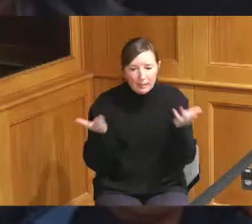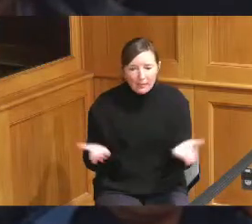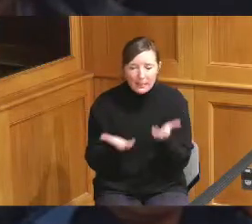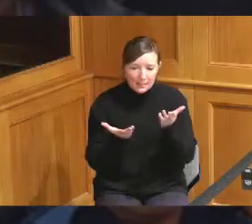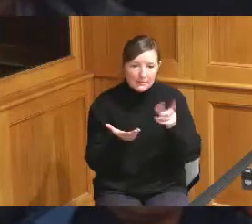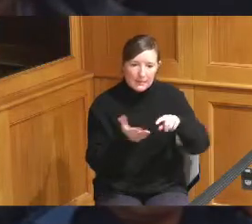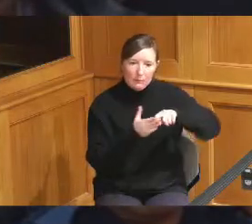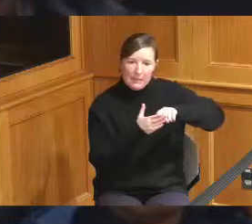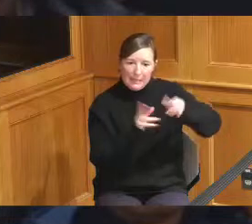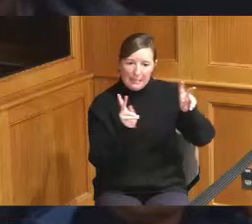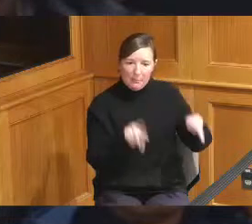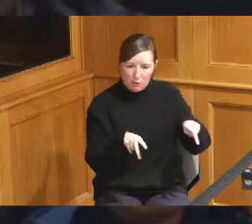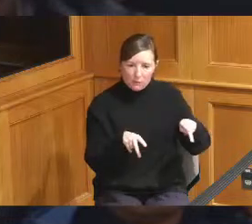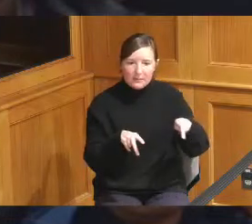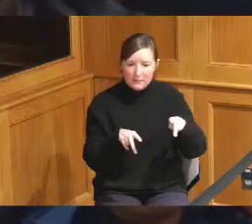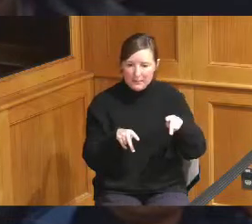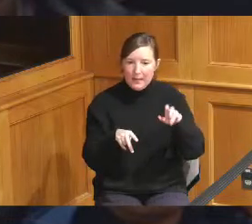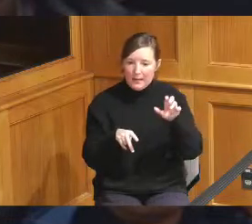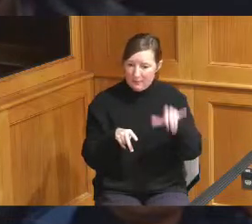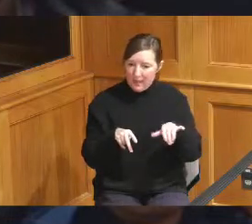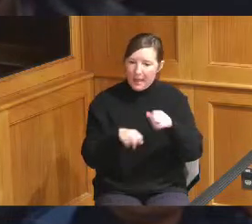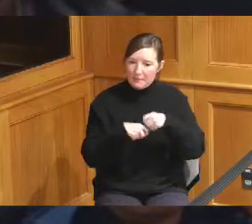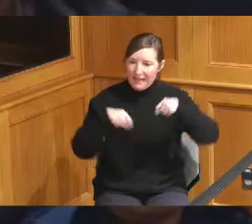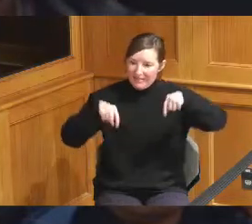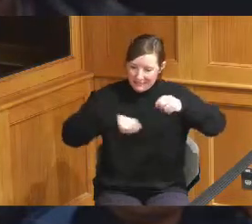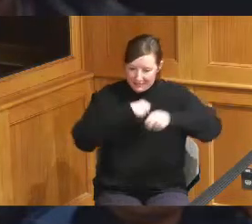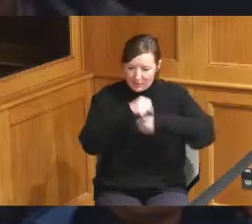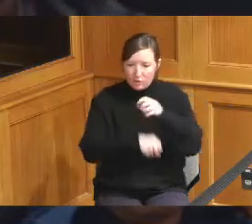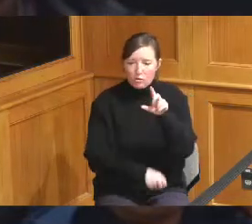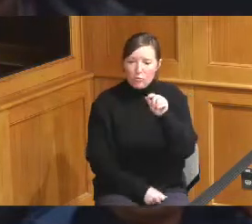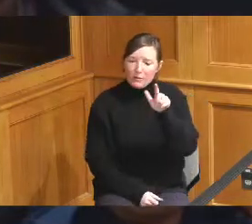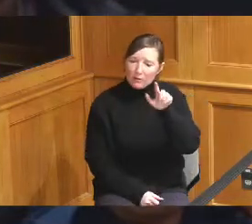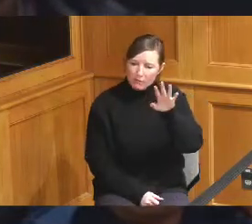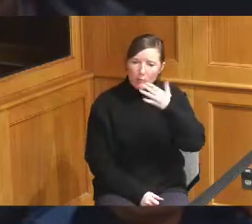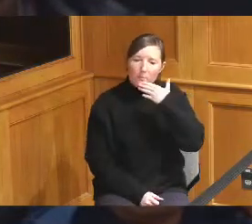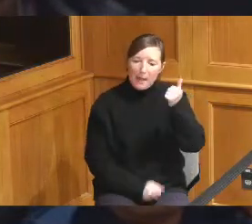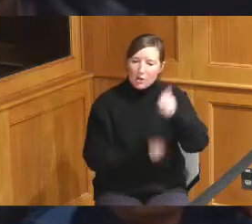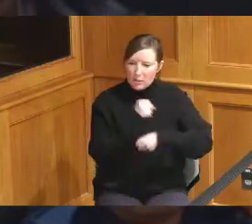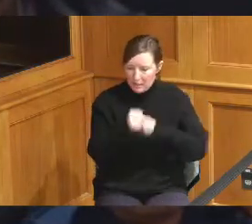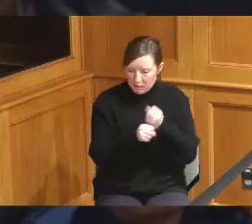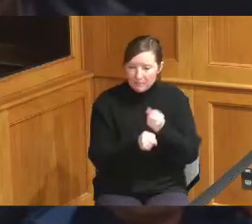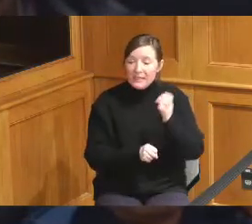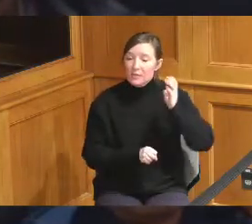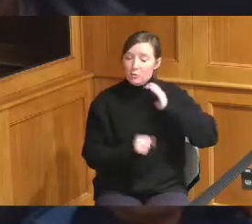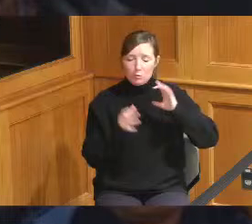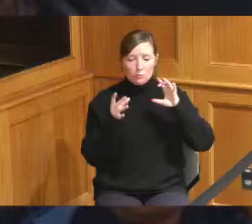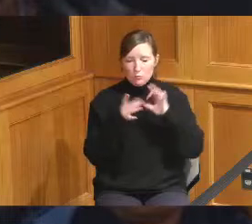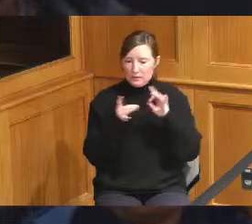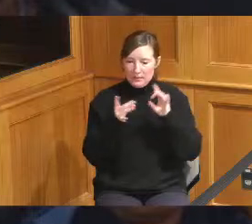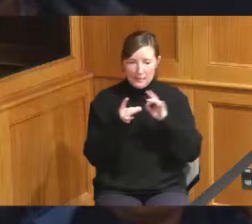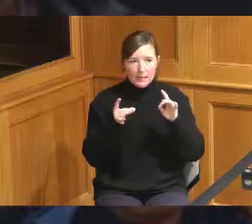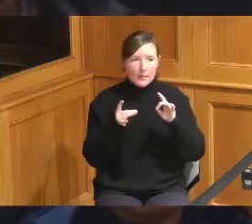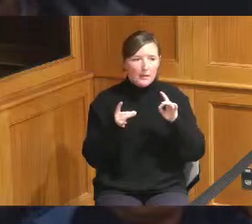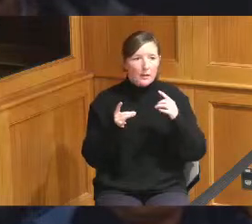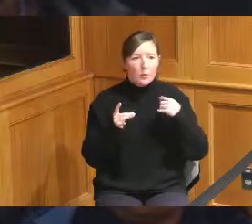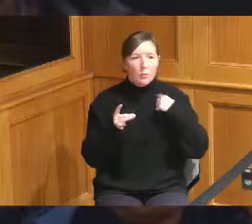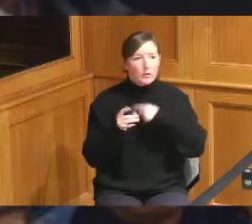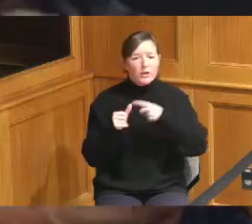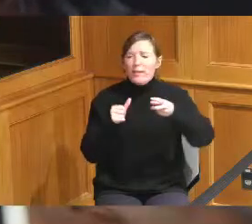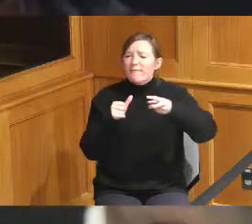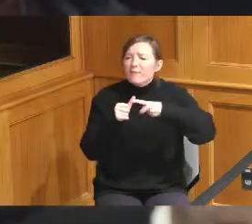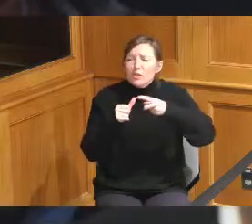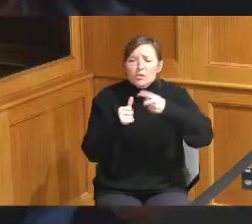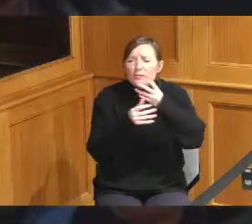made 2024 better. He used to say that we were first citizens and the first freedom riders because